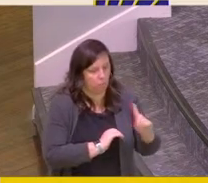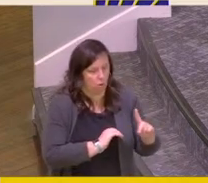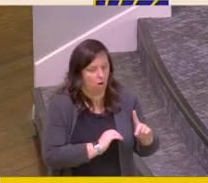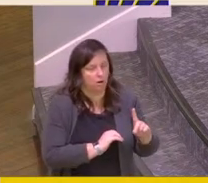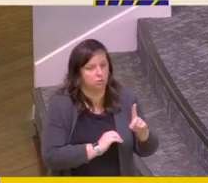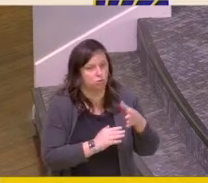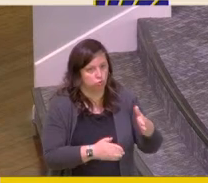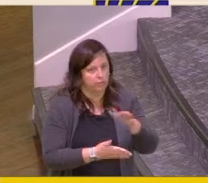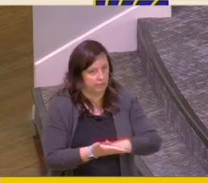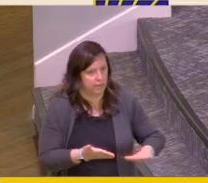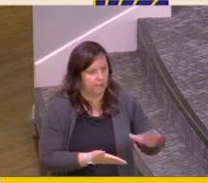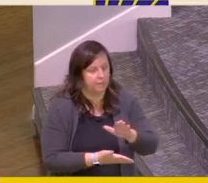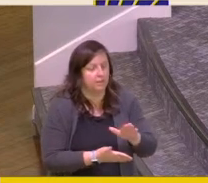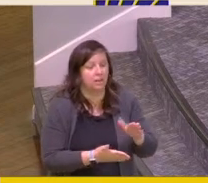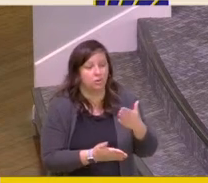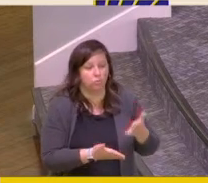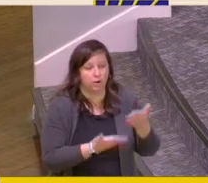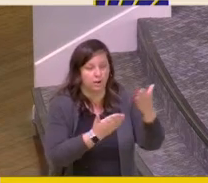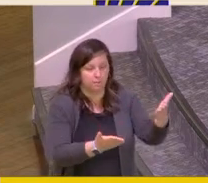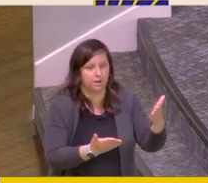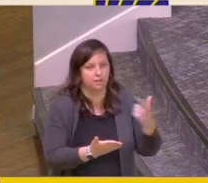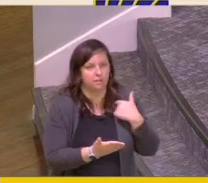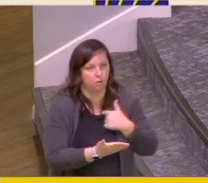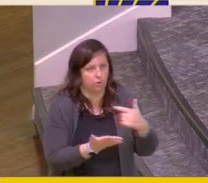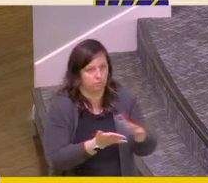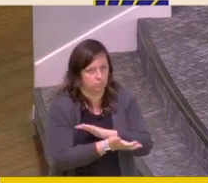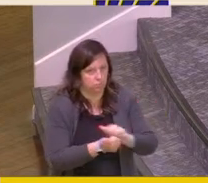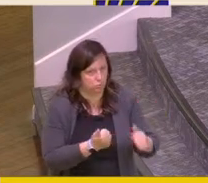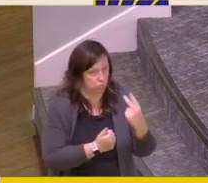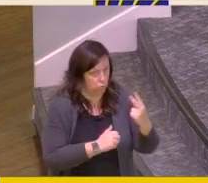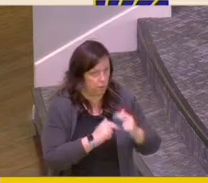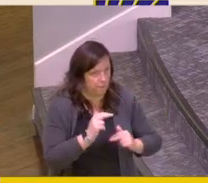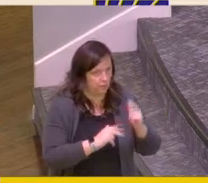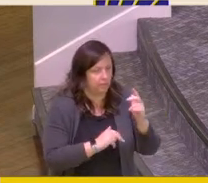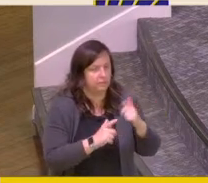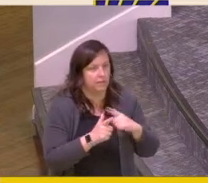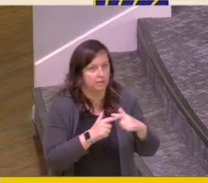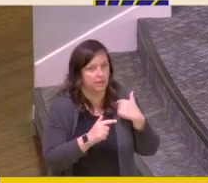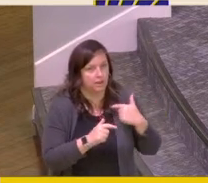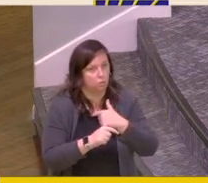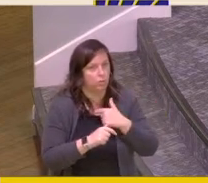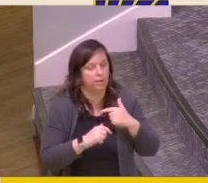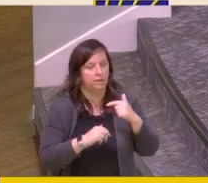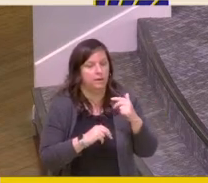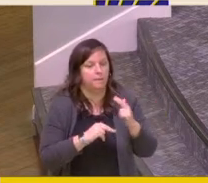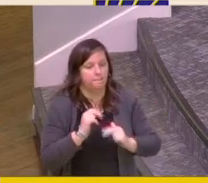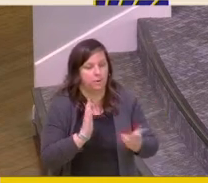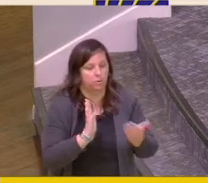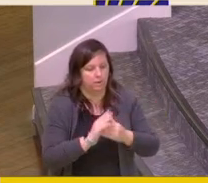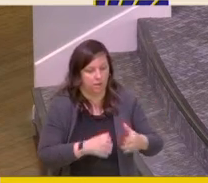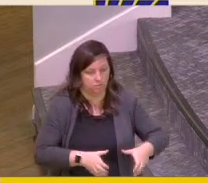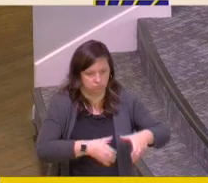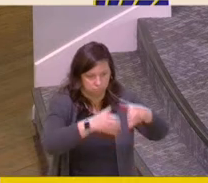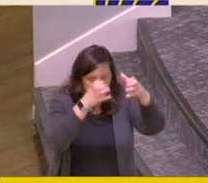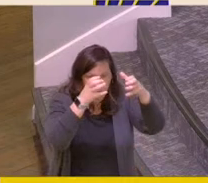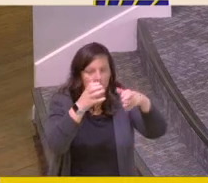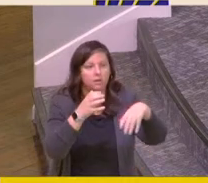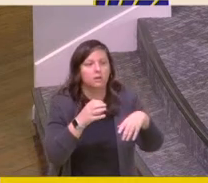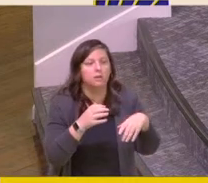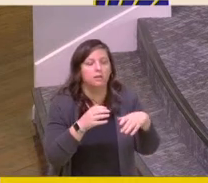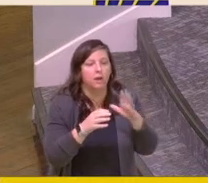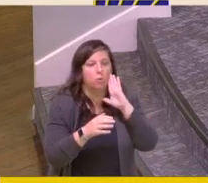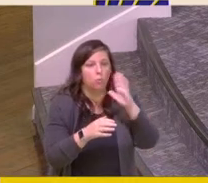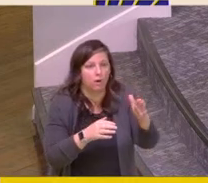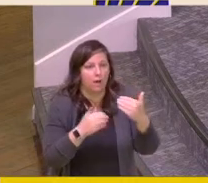the demolition of two buildings at the campus, rebuilding the two-story building to house 10 classrooms, a school-based